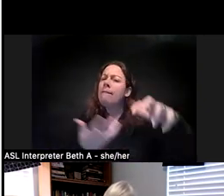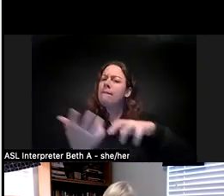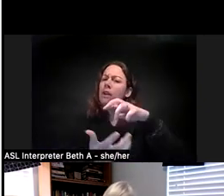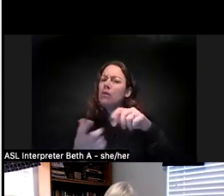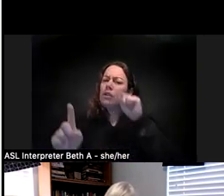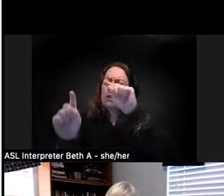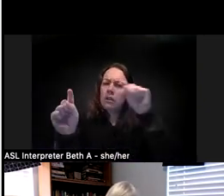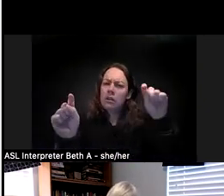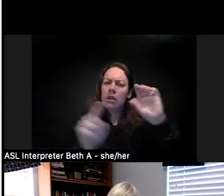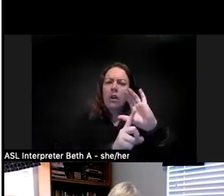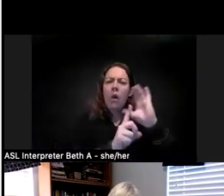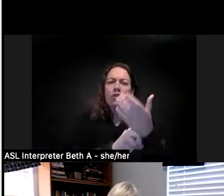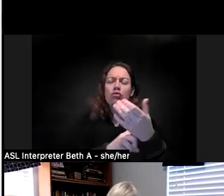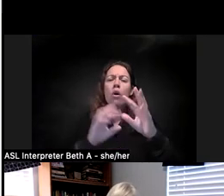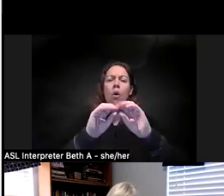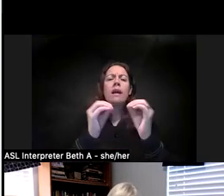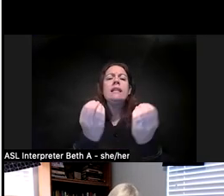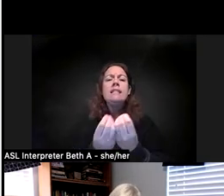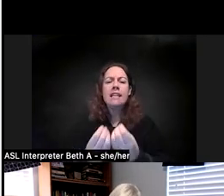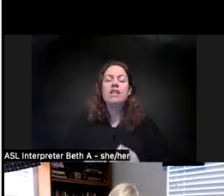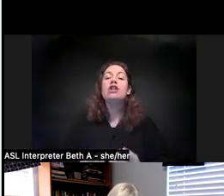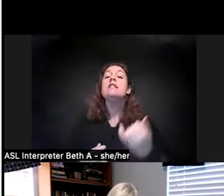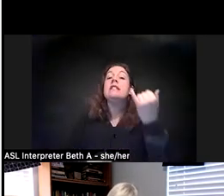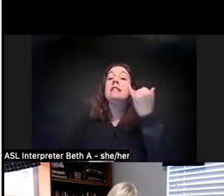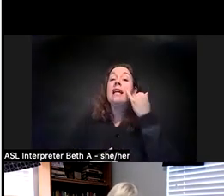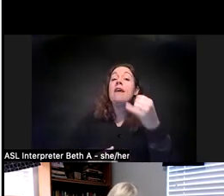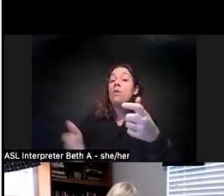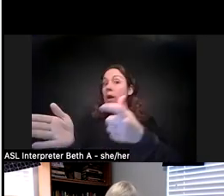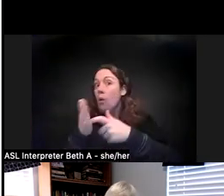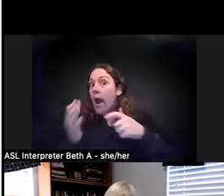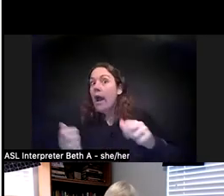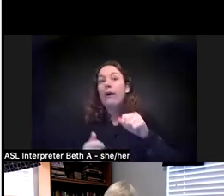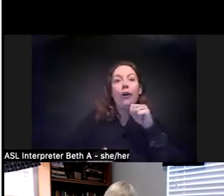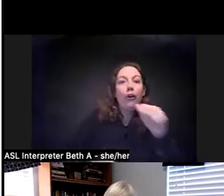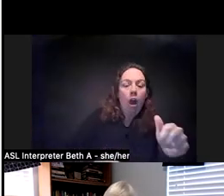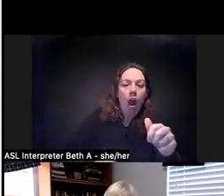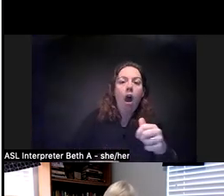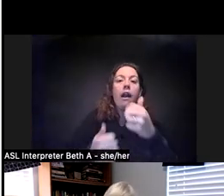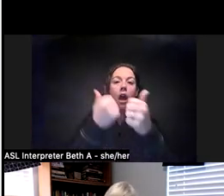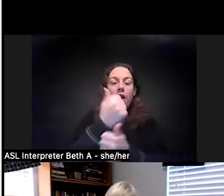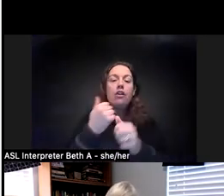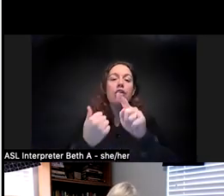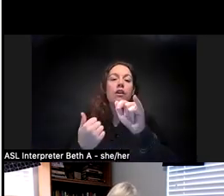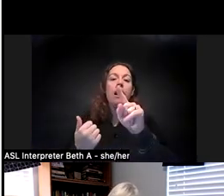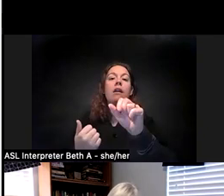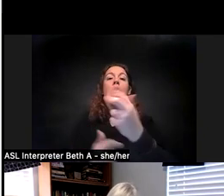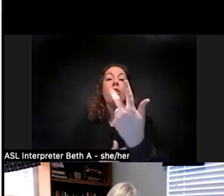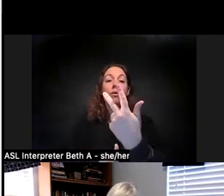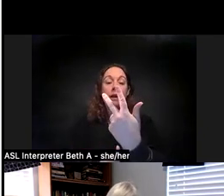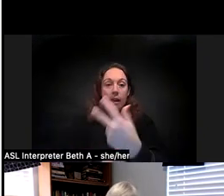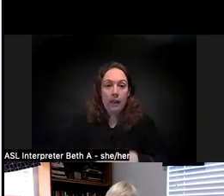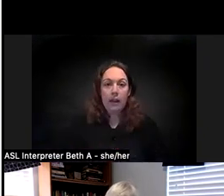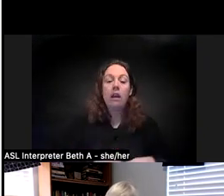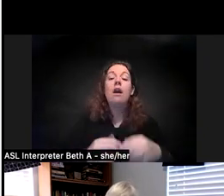to whether or not they are required, as the ADA Title III requires, movie theater captioning and audio